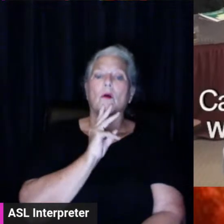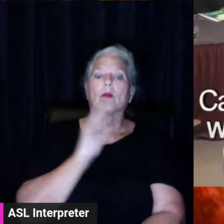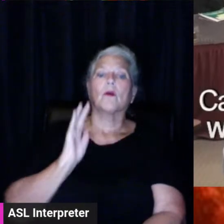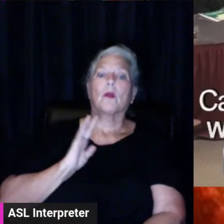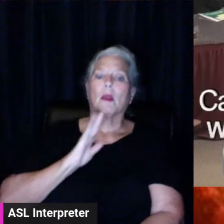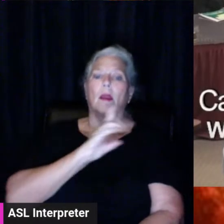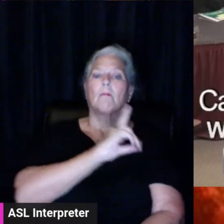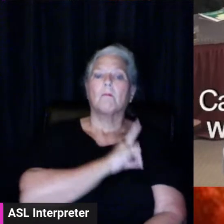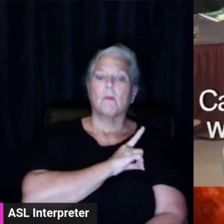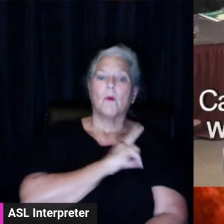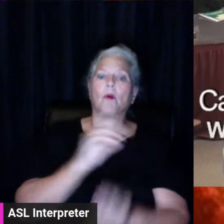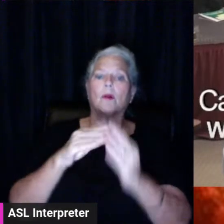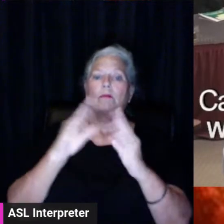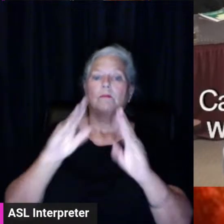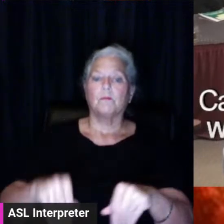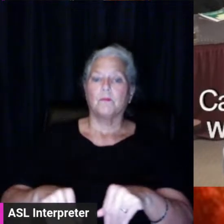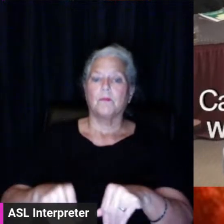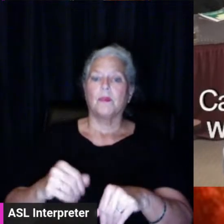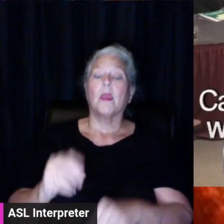of